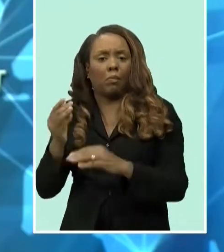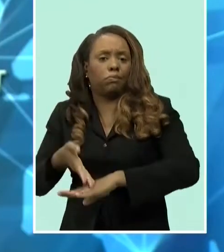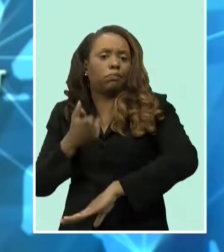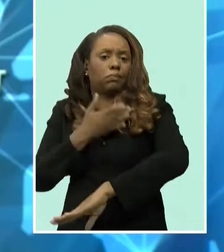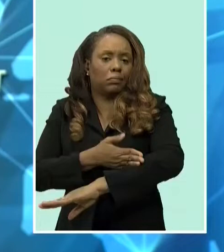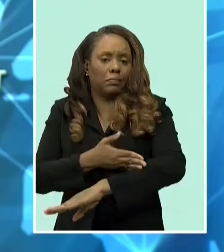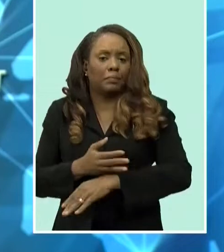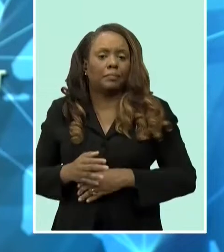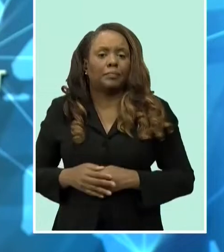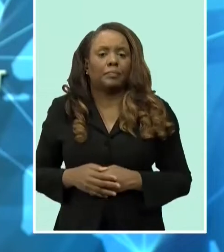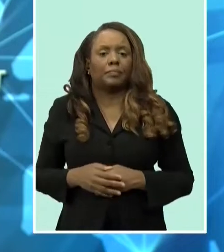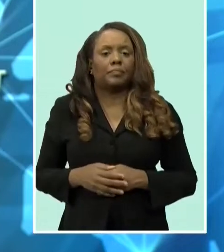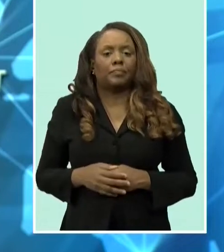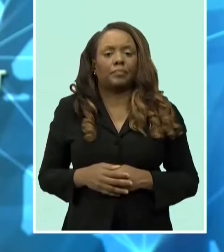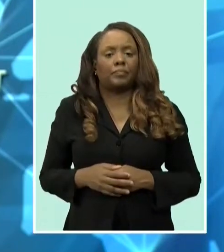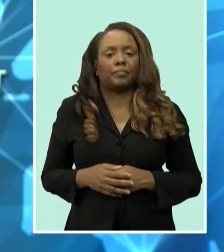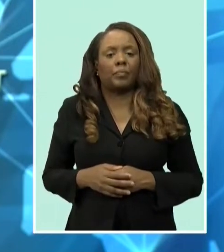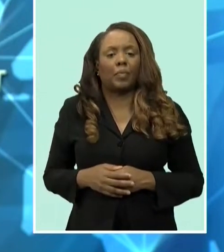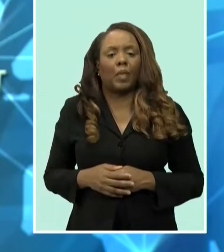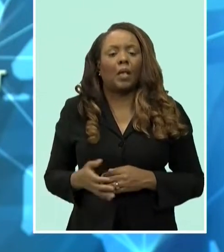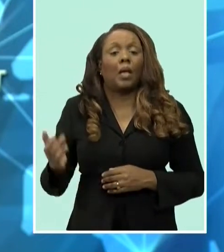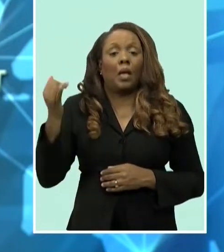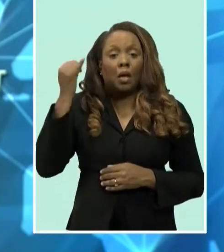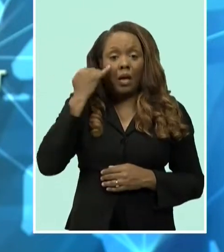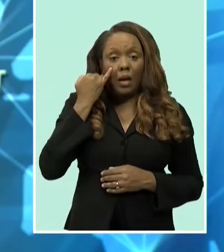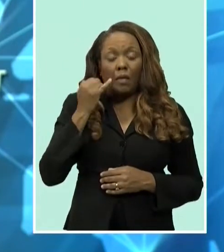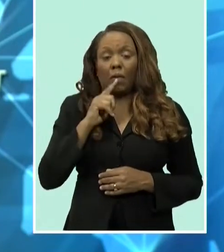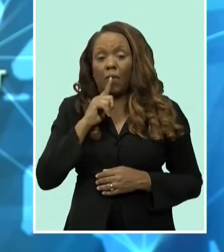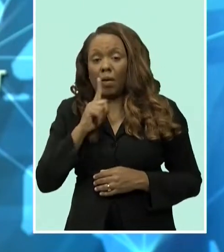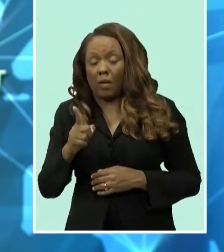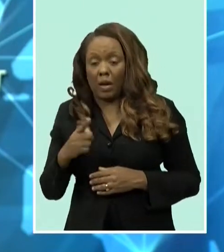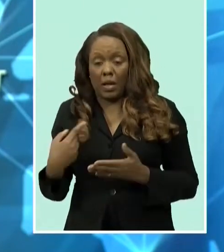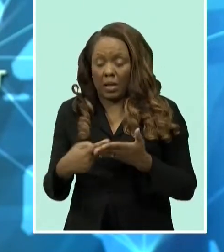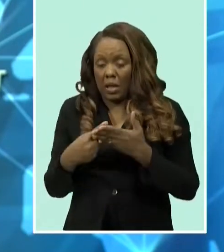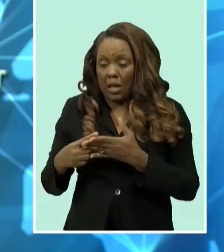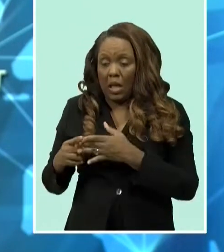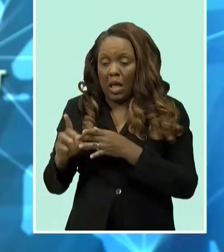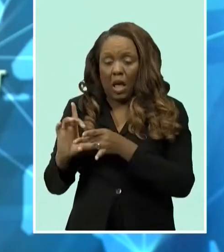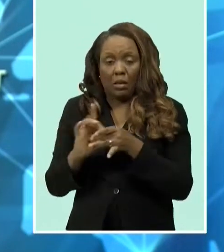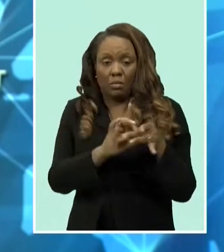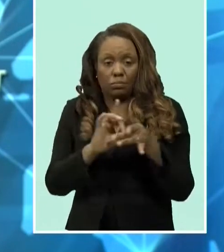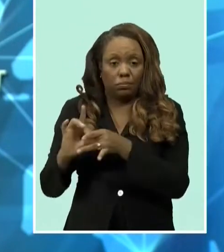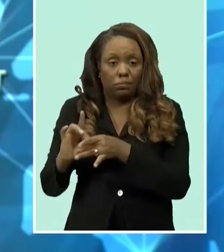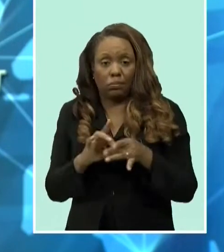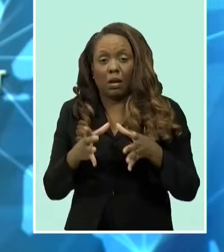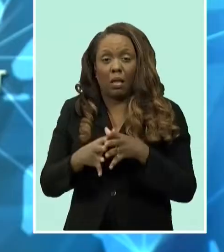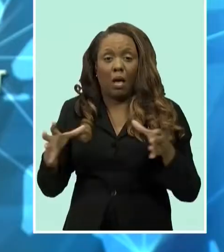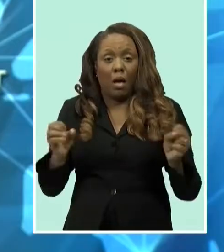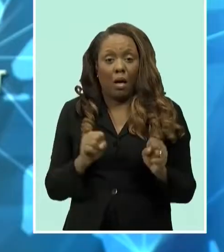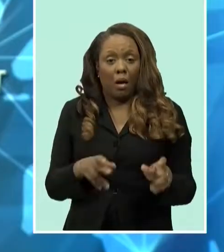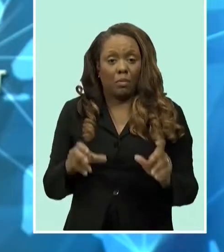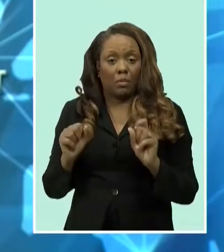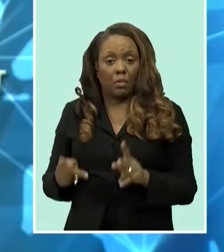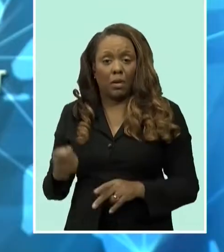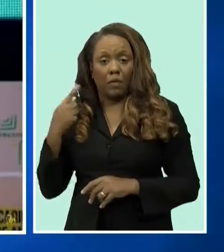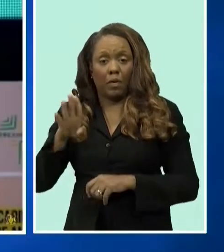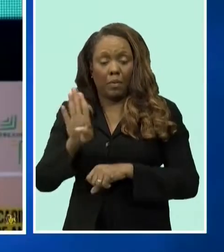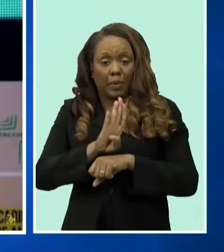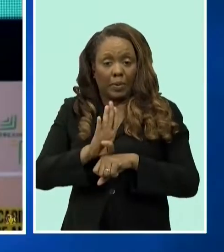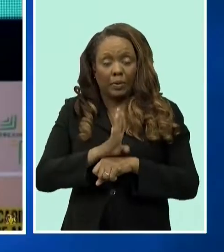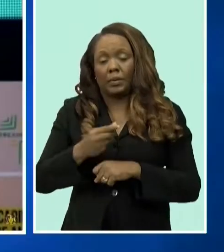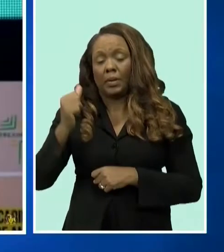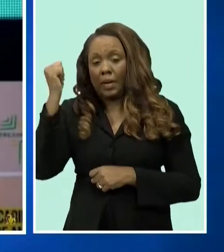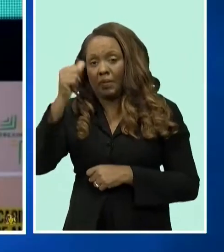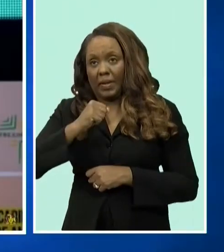Minister Ware says through South-South cooperation, tremendous opportunities exist between Barbados and Africa. Africa